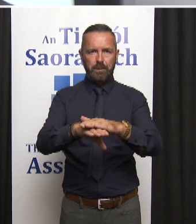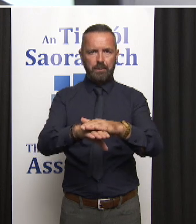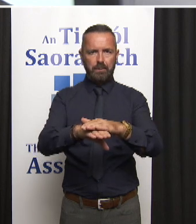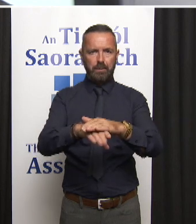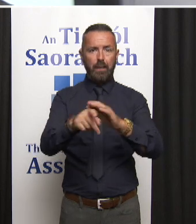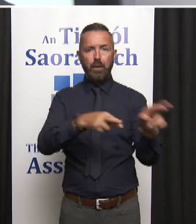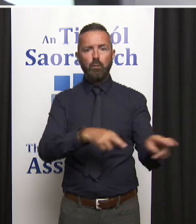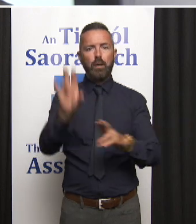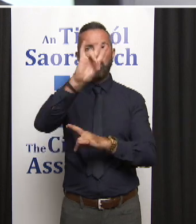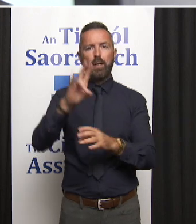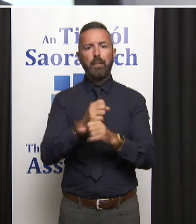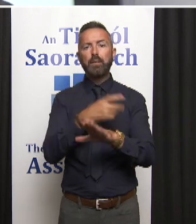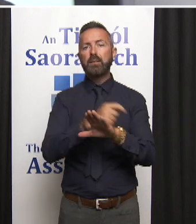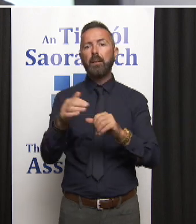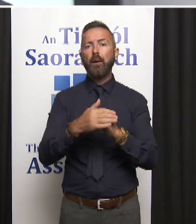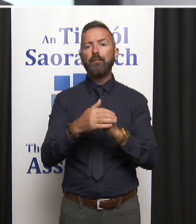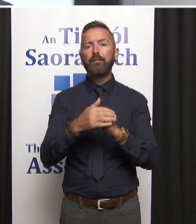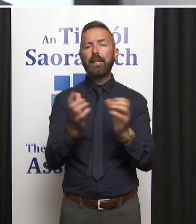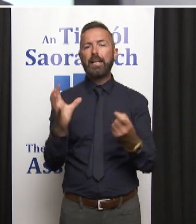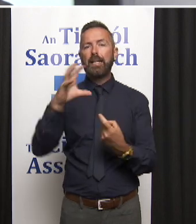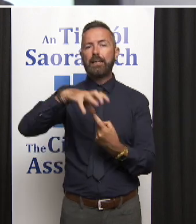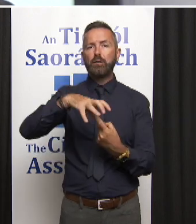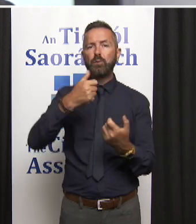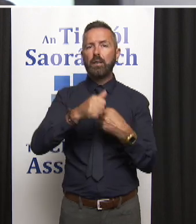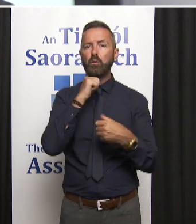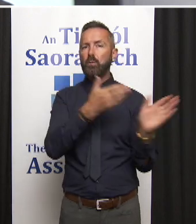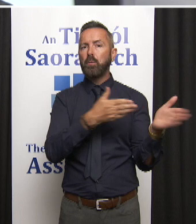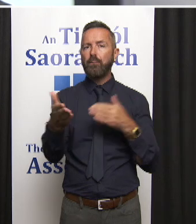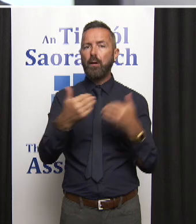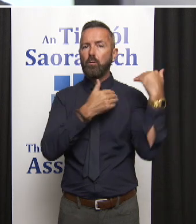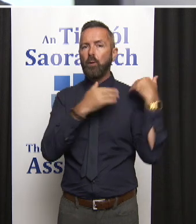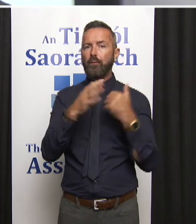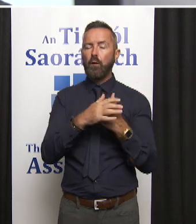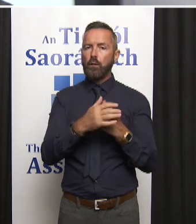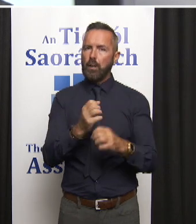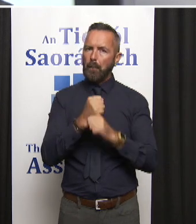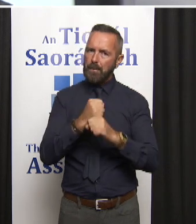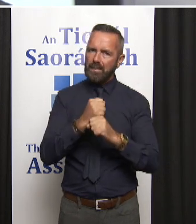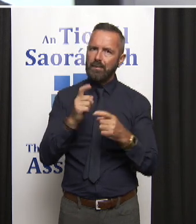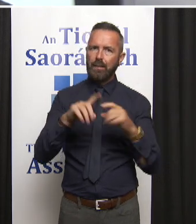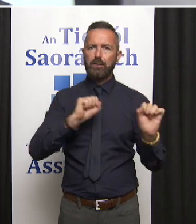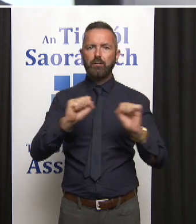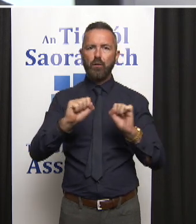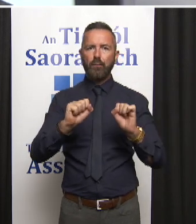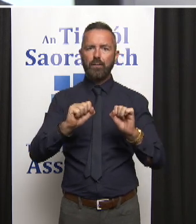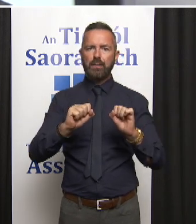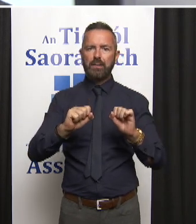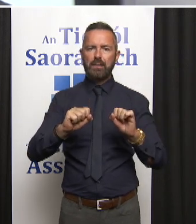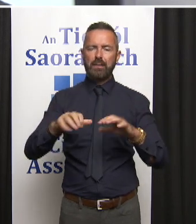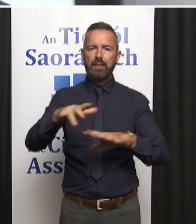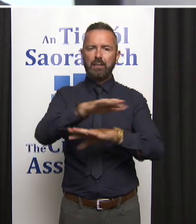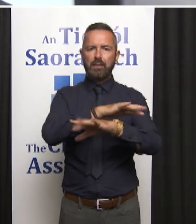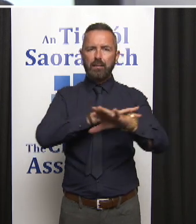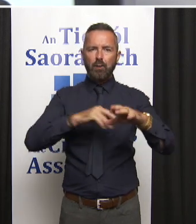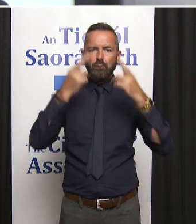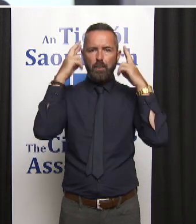of institutions that don't provide substantial role for such committed and service-oriented elected